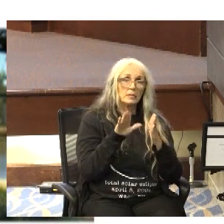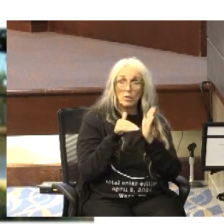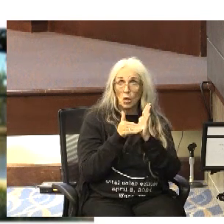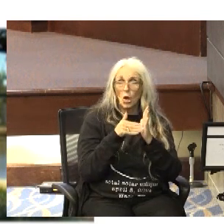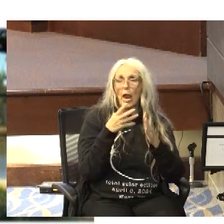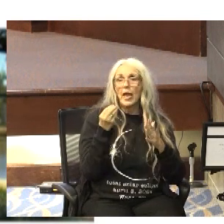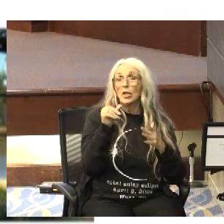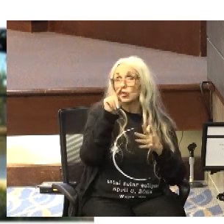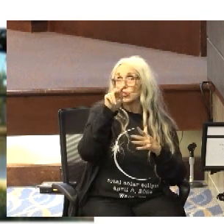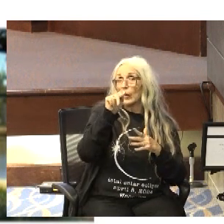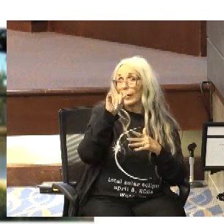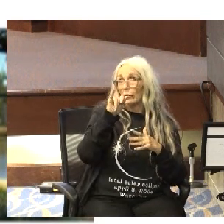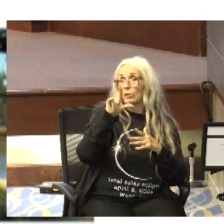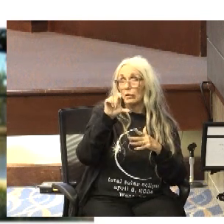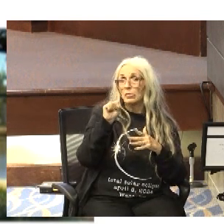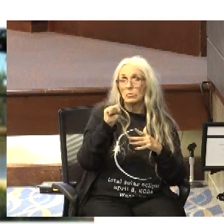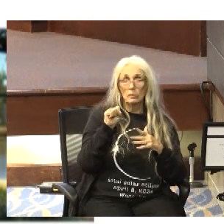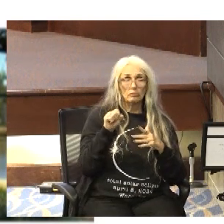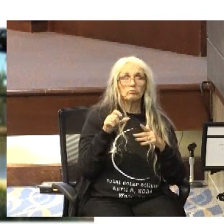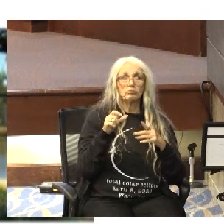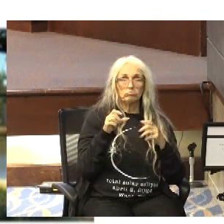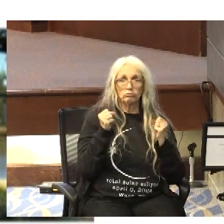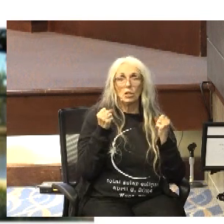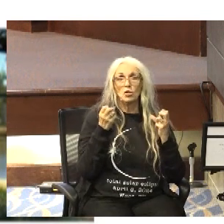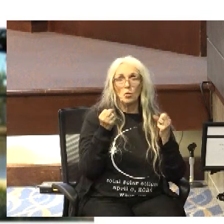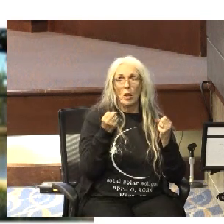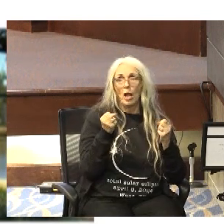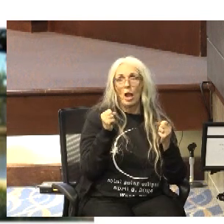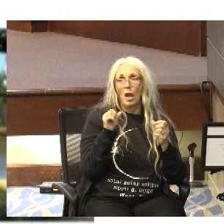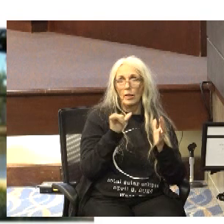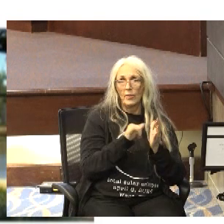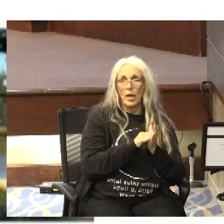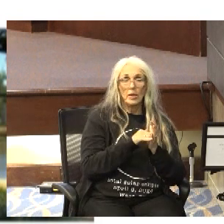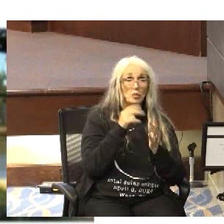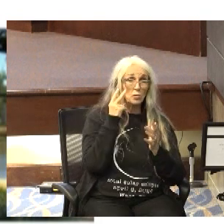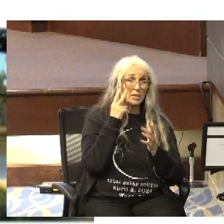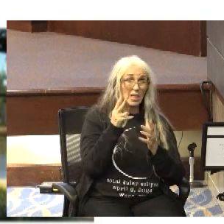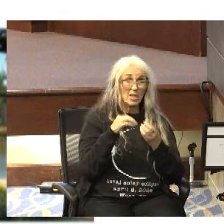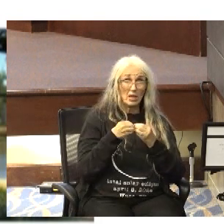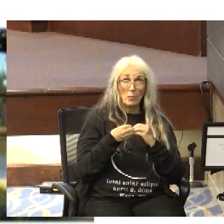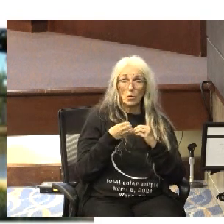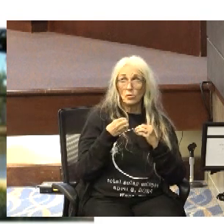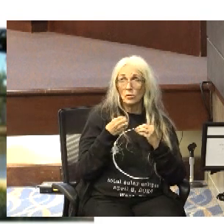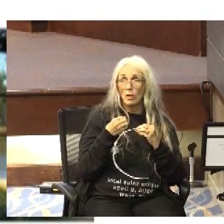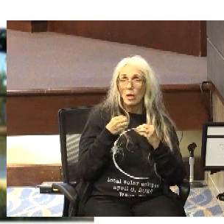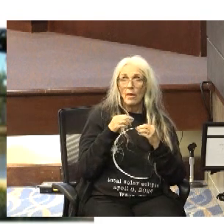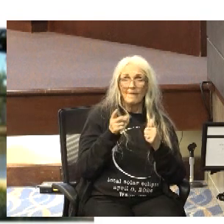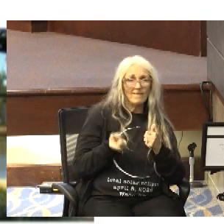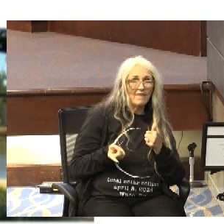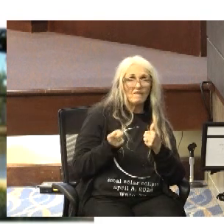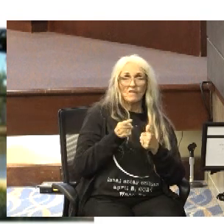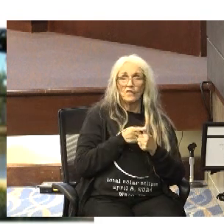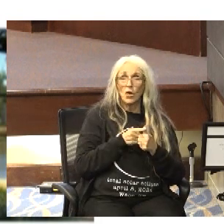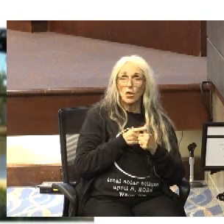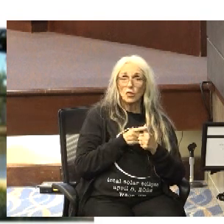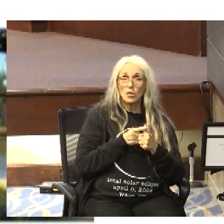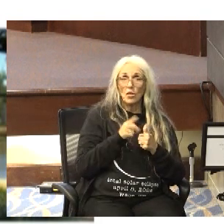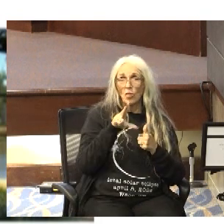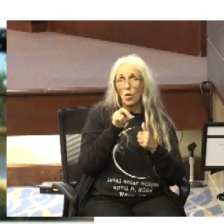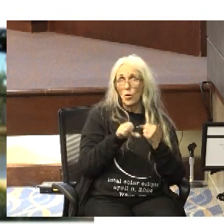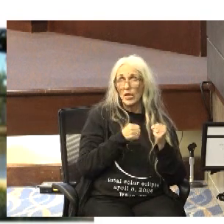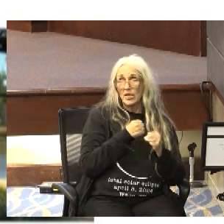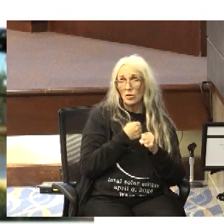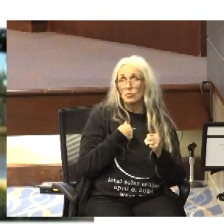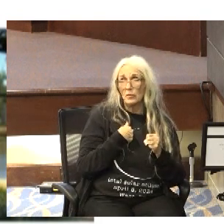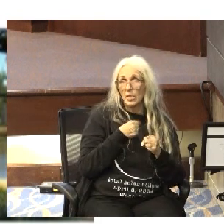we do. It is, you know, if you look at the statistics, number one amenity in the entire 30 years I've been in